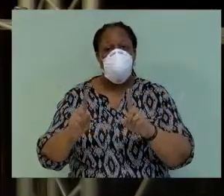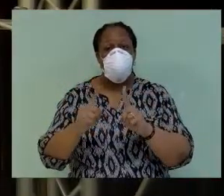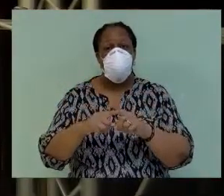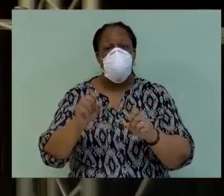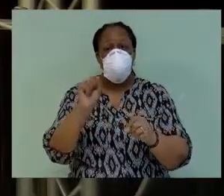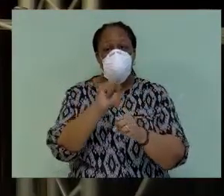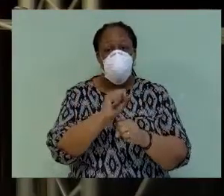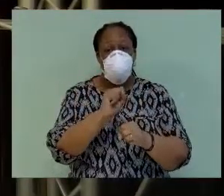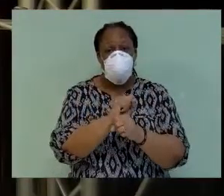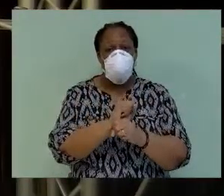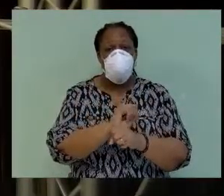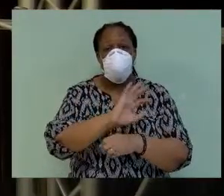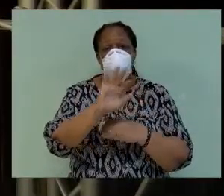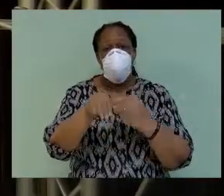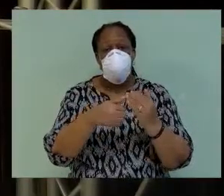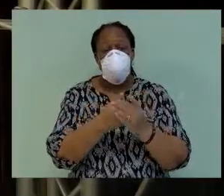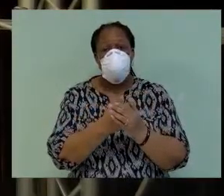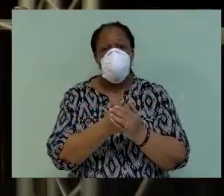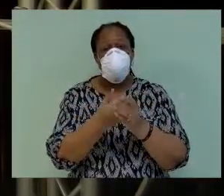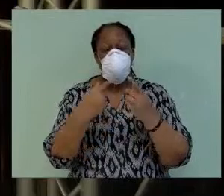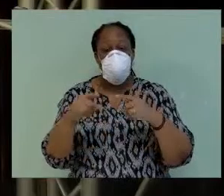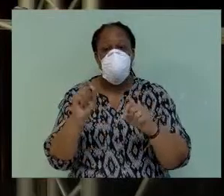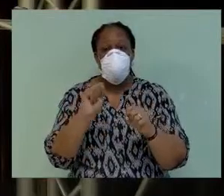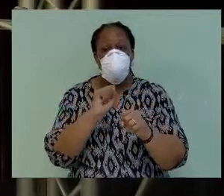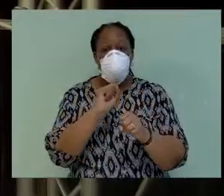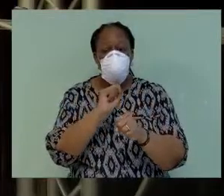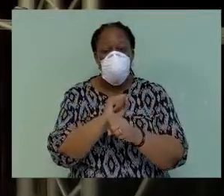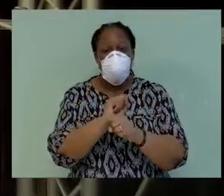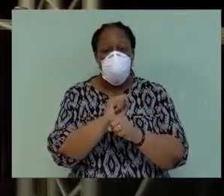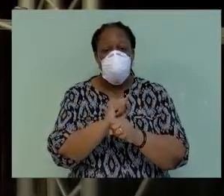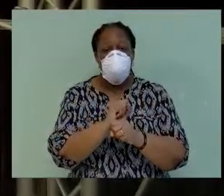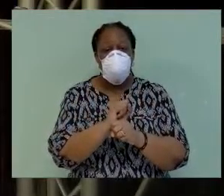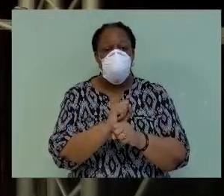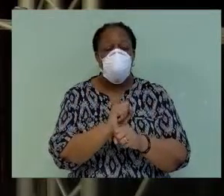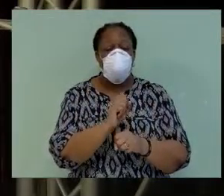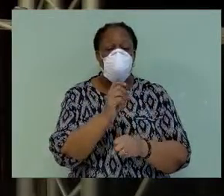staff are working on a shift system. The